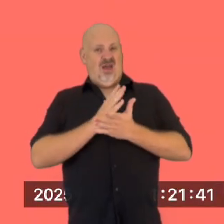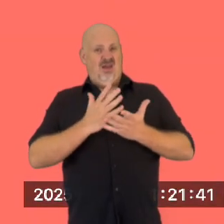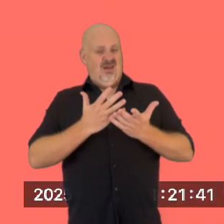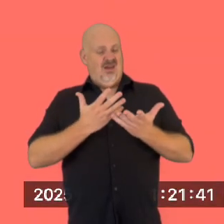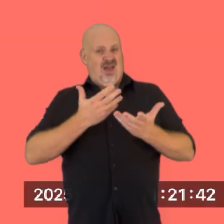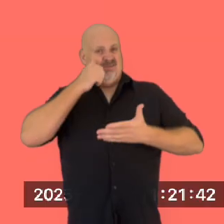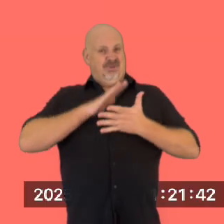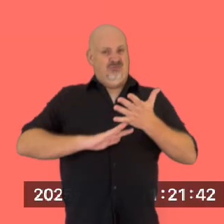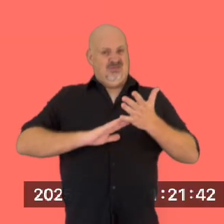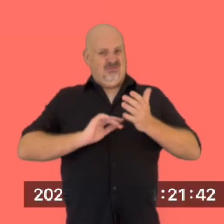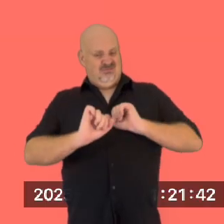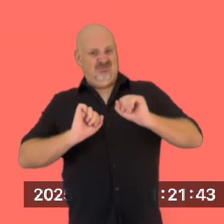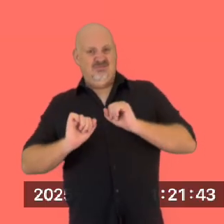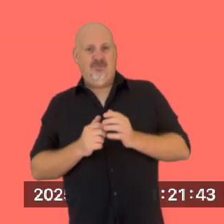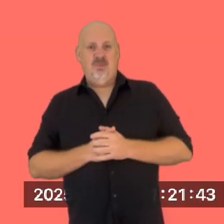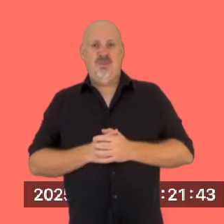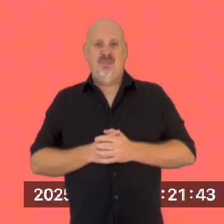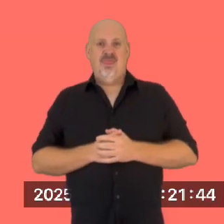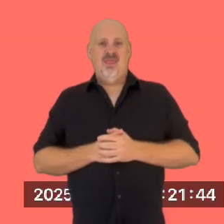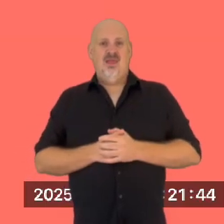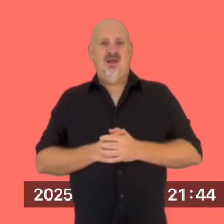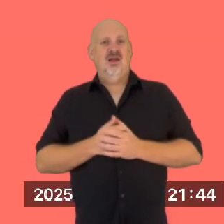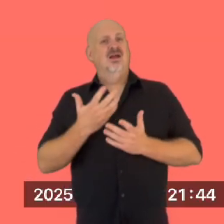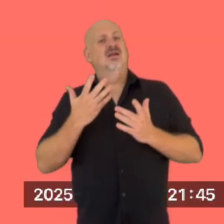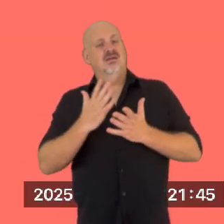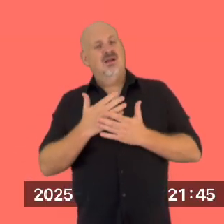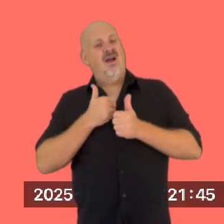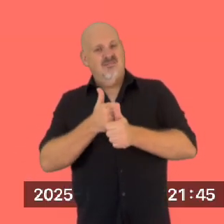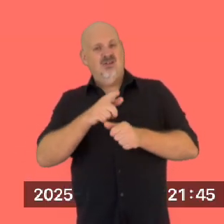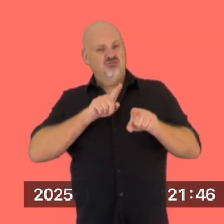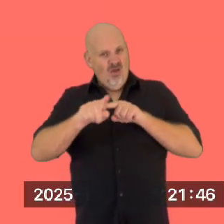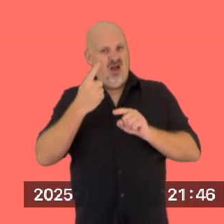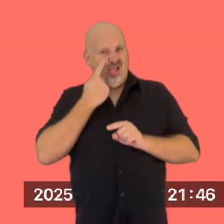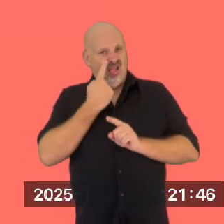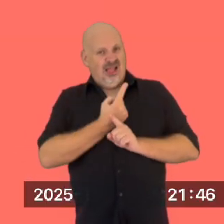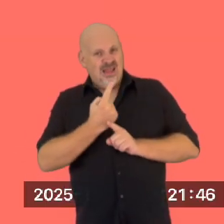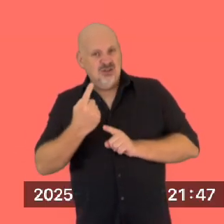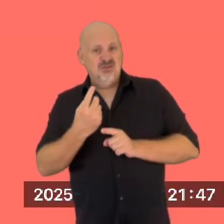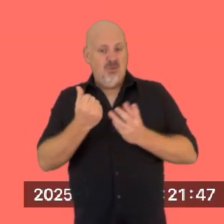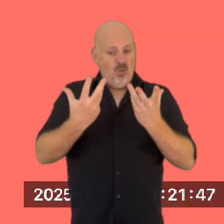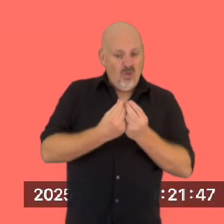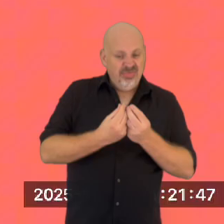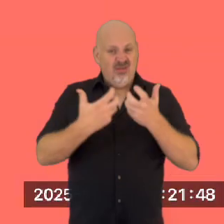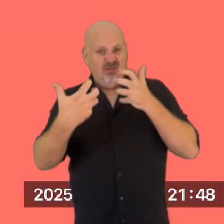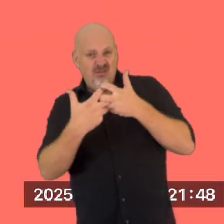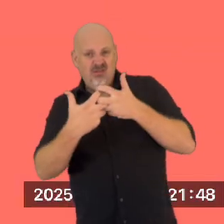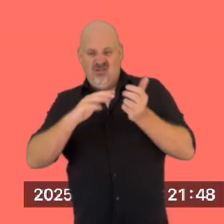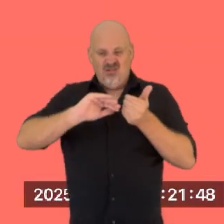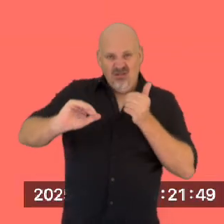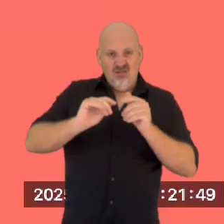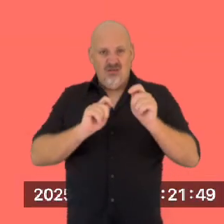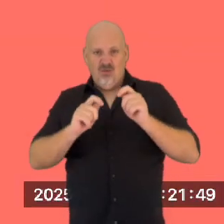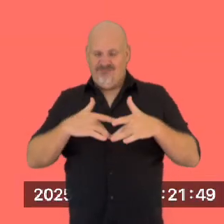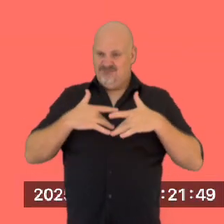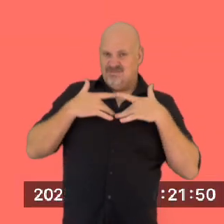them. And my advice would be to use all of them in differing degrees, sometimes together, sometimes on their